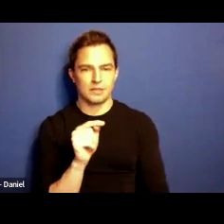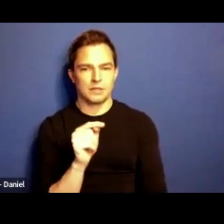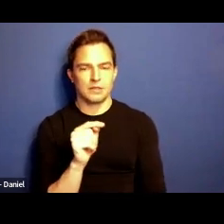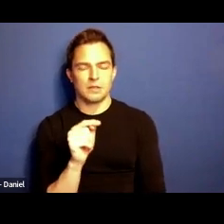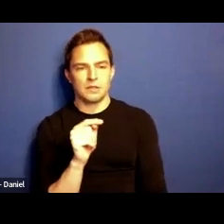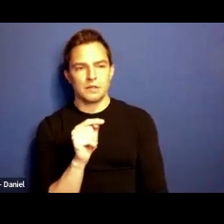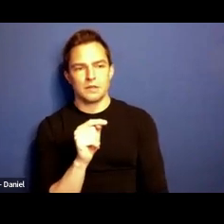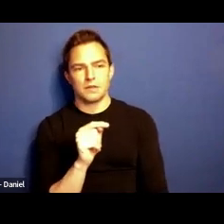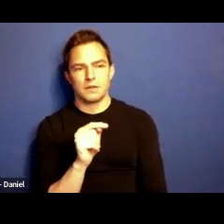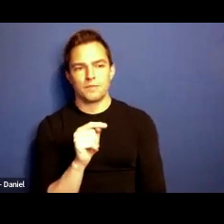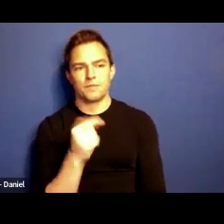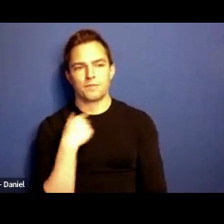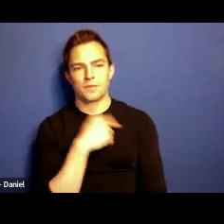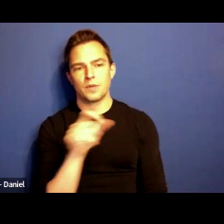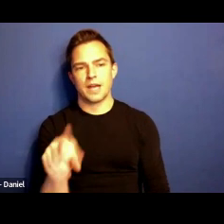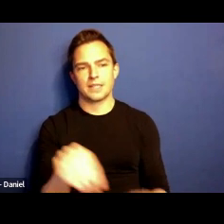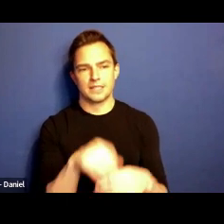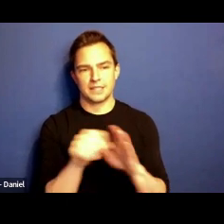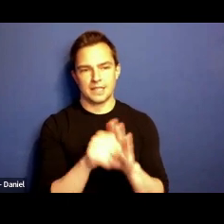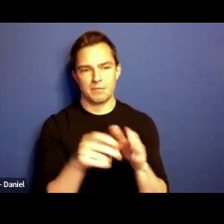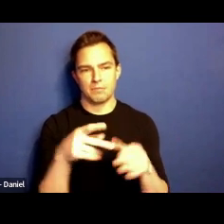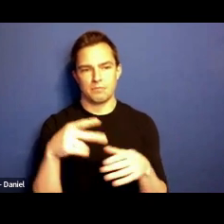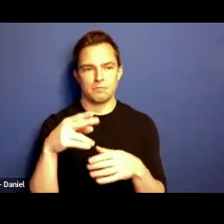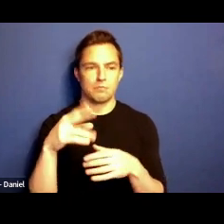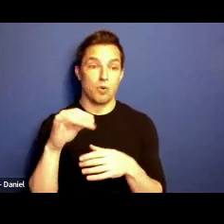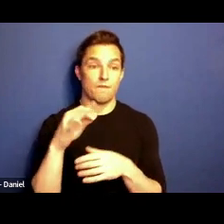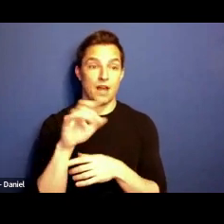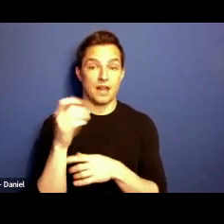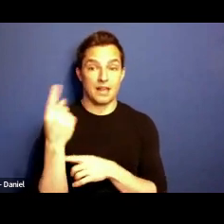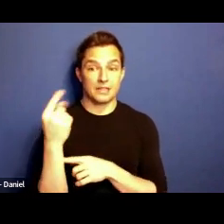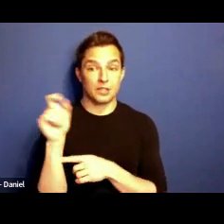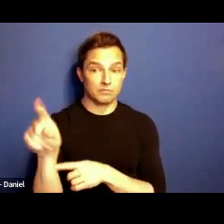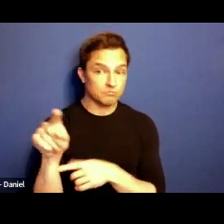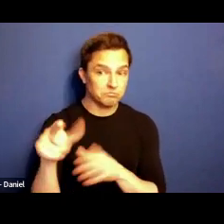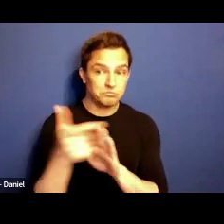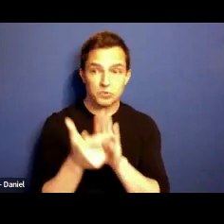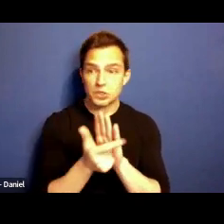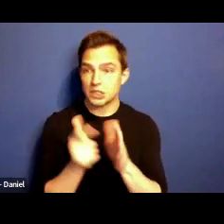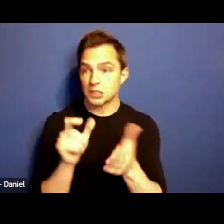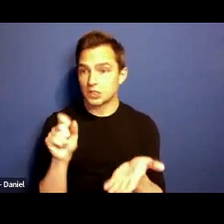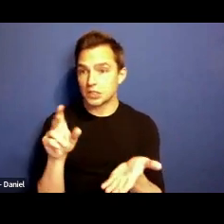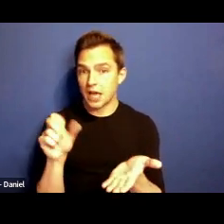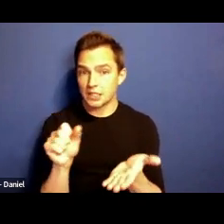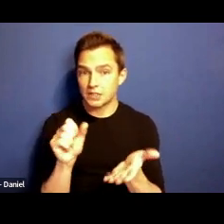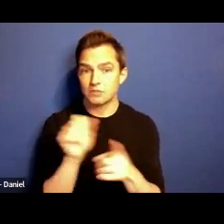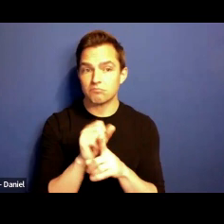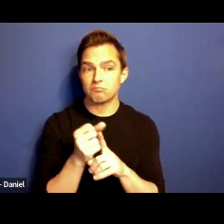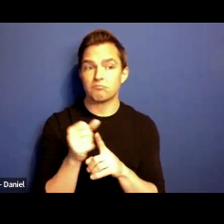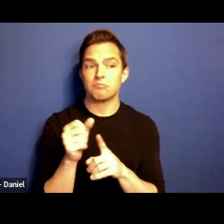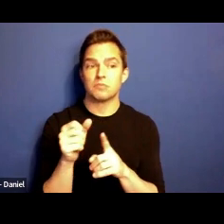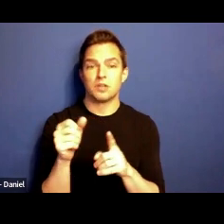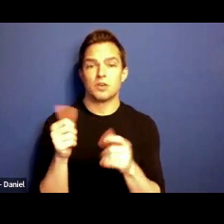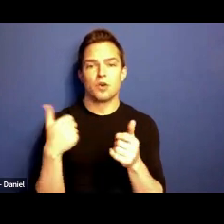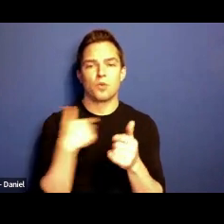We did ask in our state profiles last year about legal status of clients that did try and break out a little